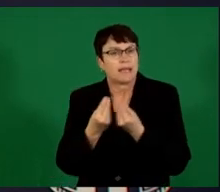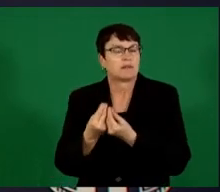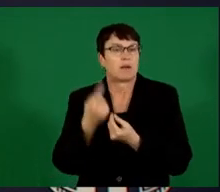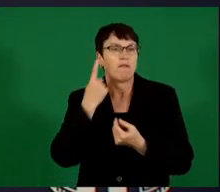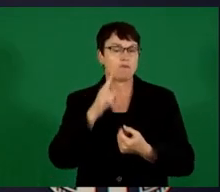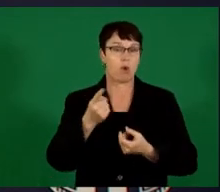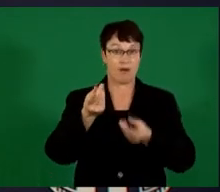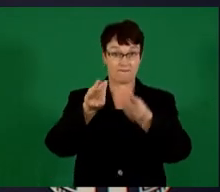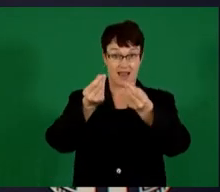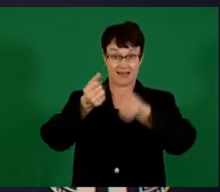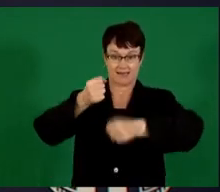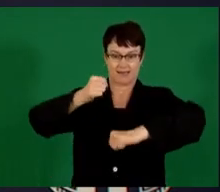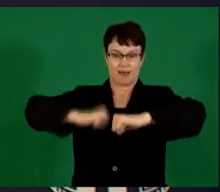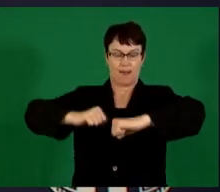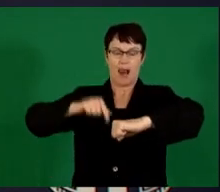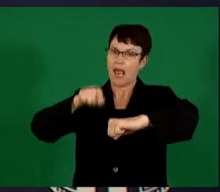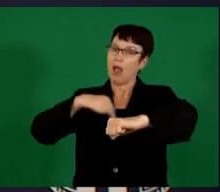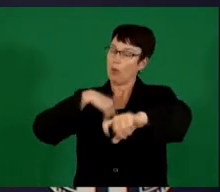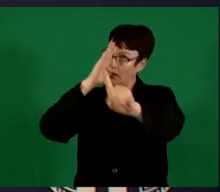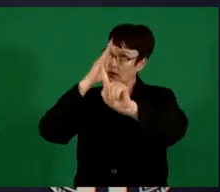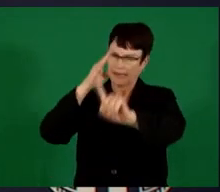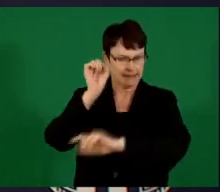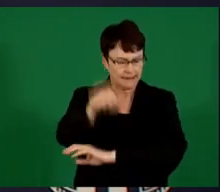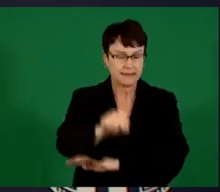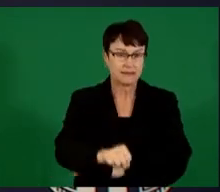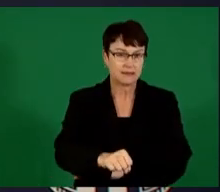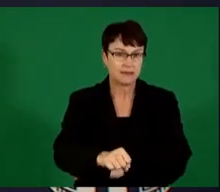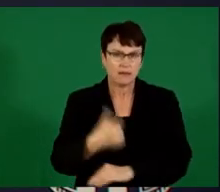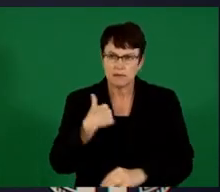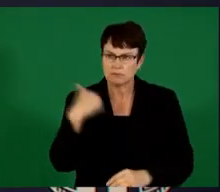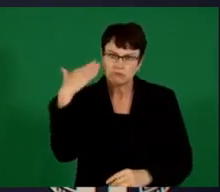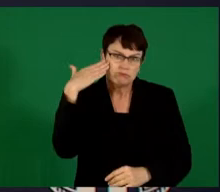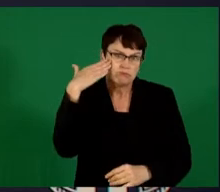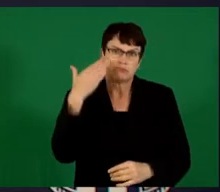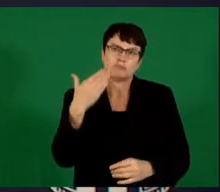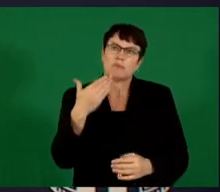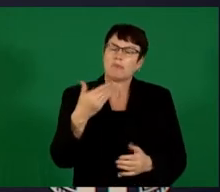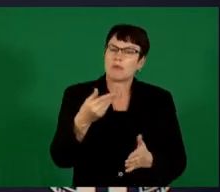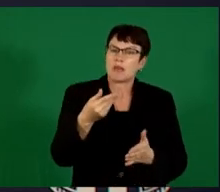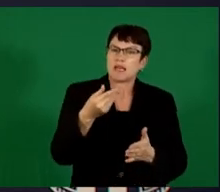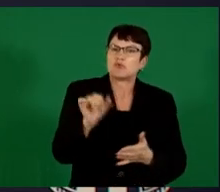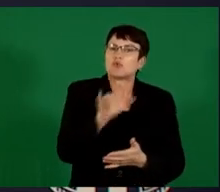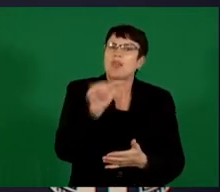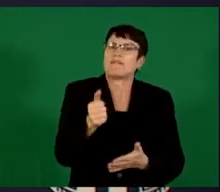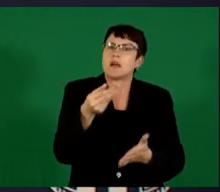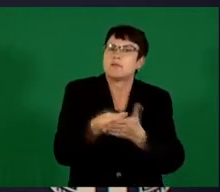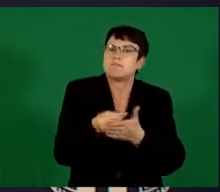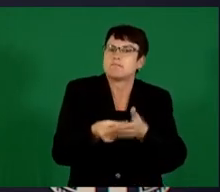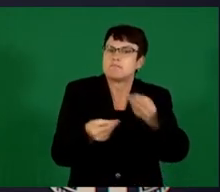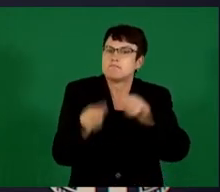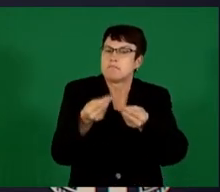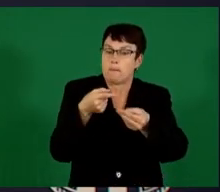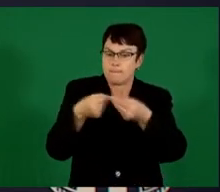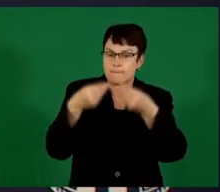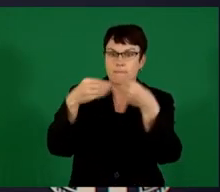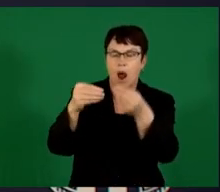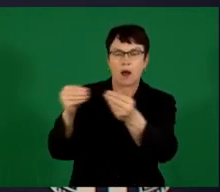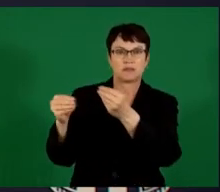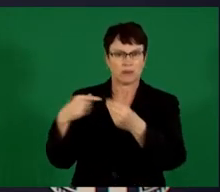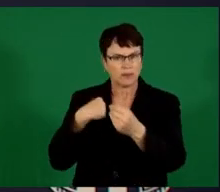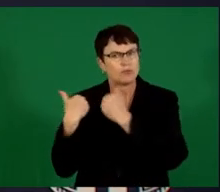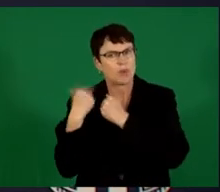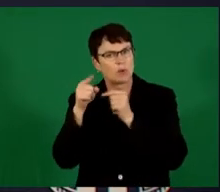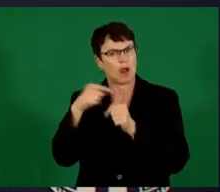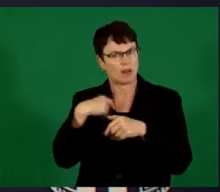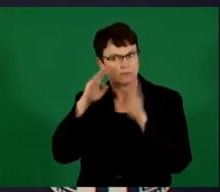stability. We have been given a say on how the financial markets in this country operate, because we have got a responsibility for financial